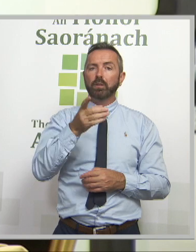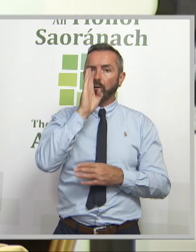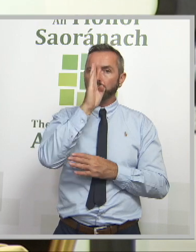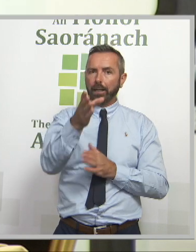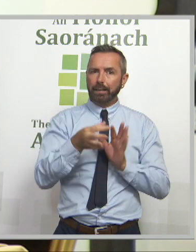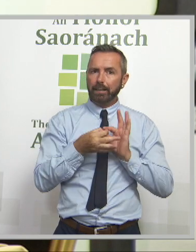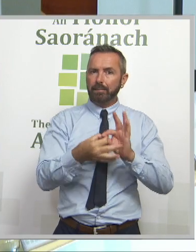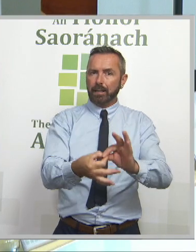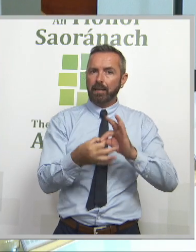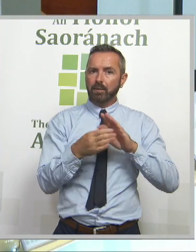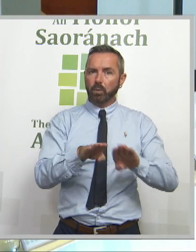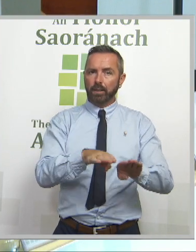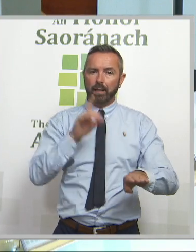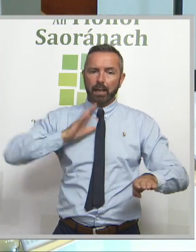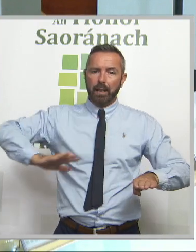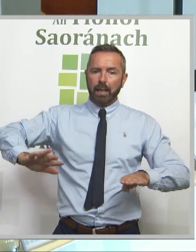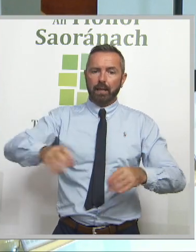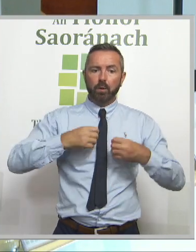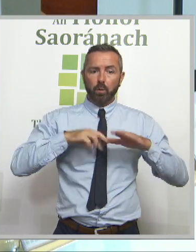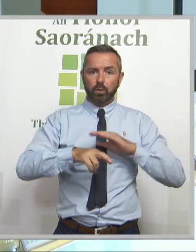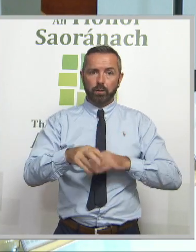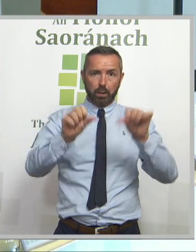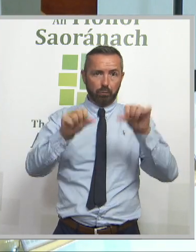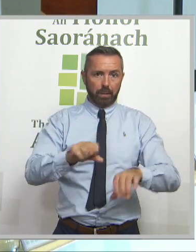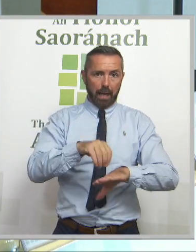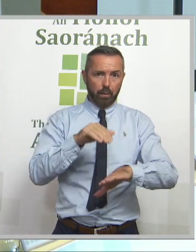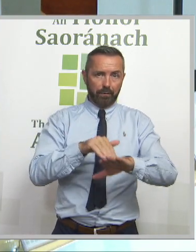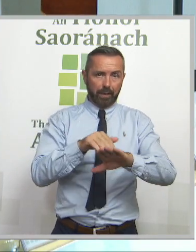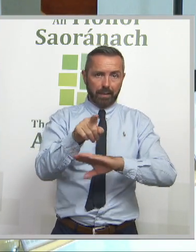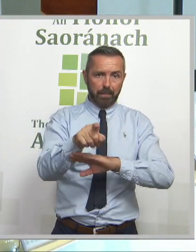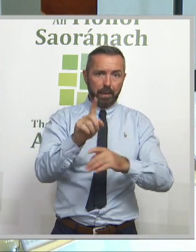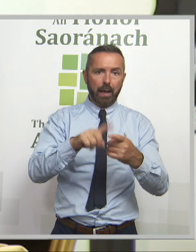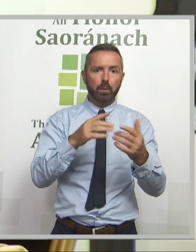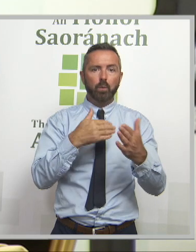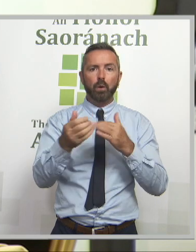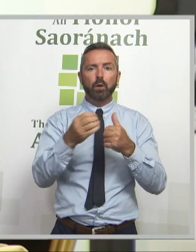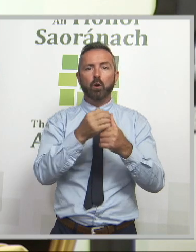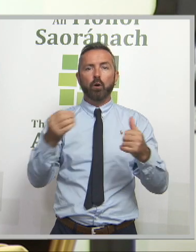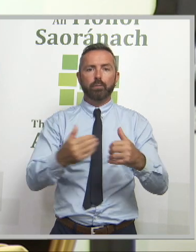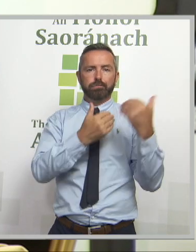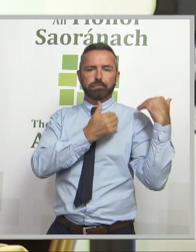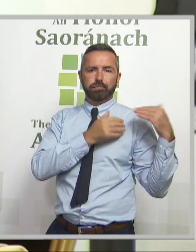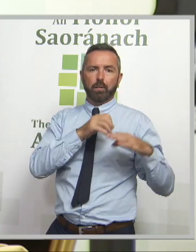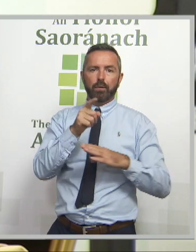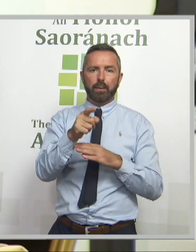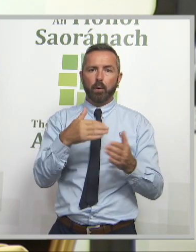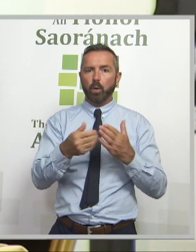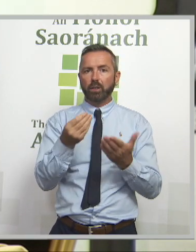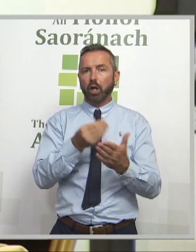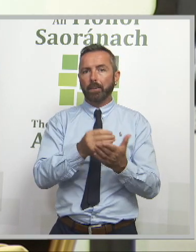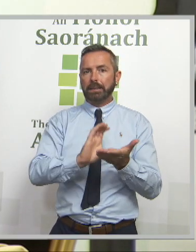how this is going to impact upon them, and therefore, arising from that, what are the burdens that fall to them and what are the incentives and the compensations that would